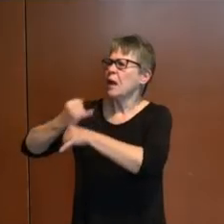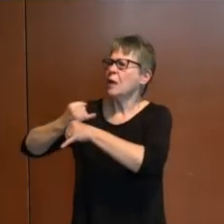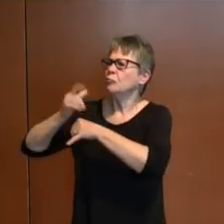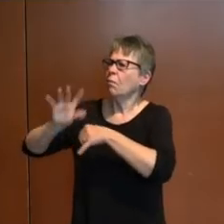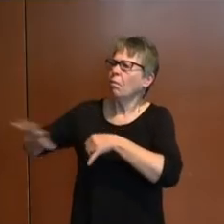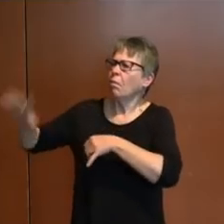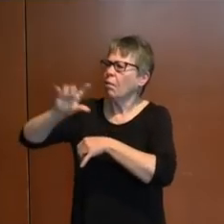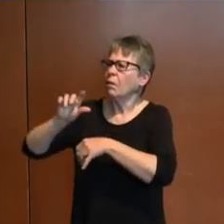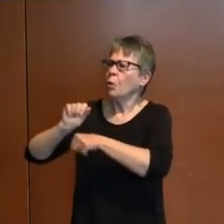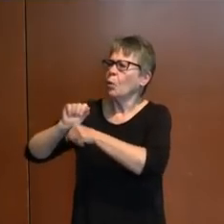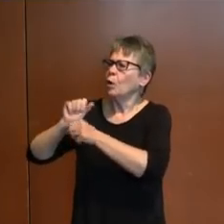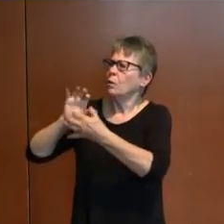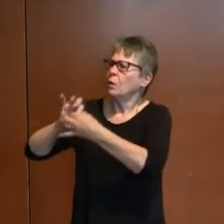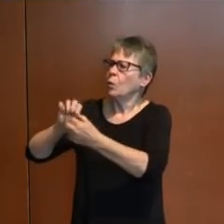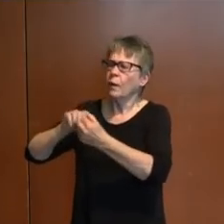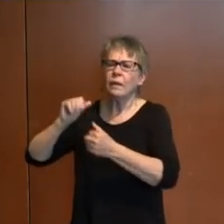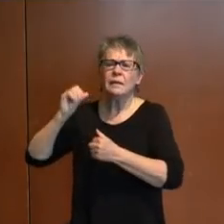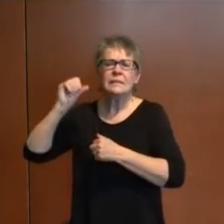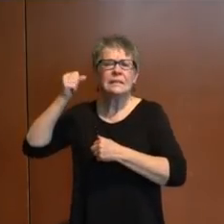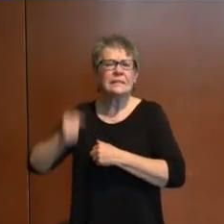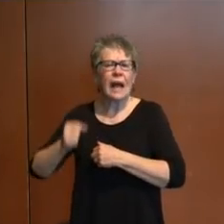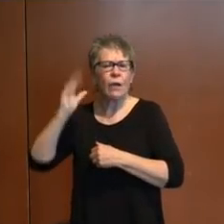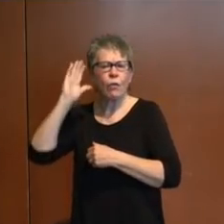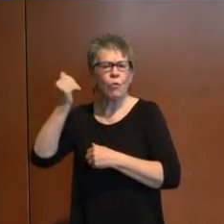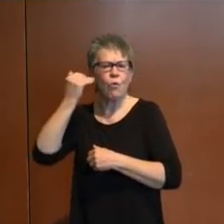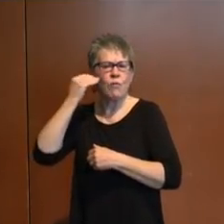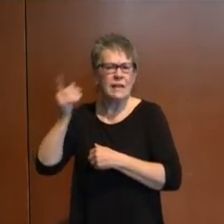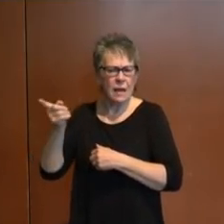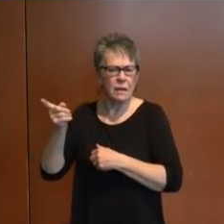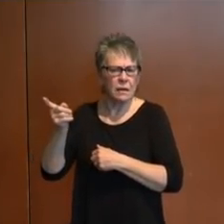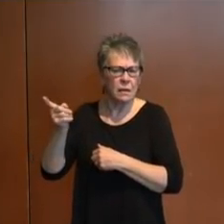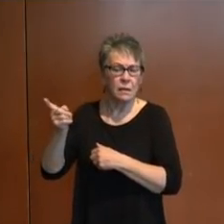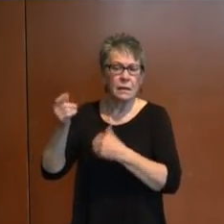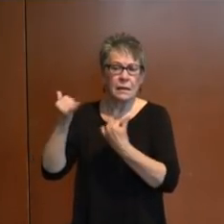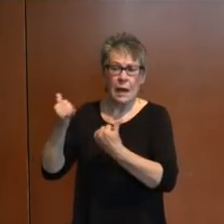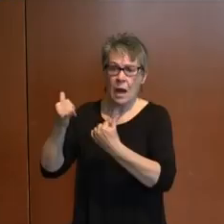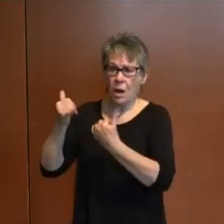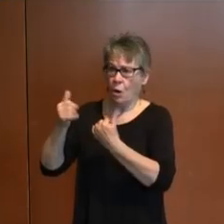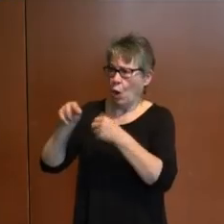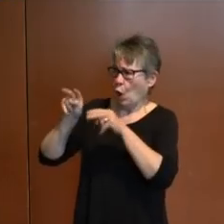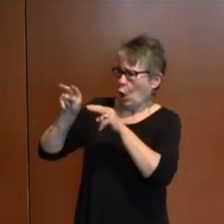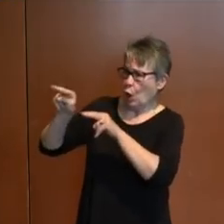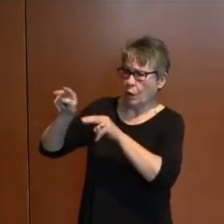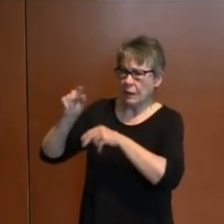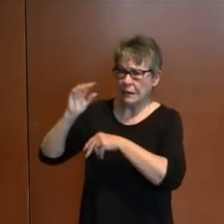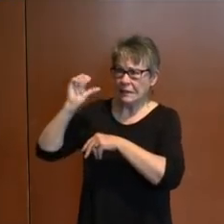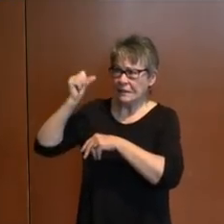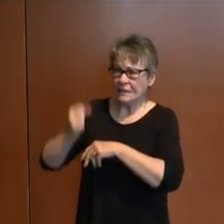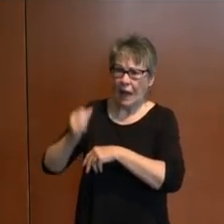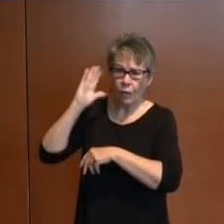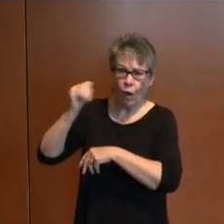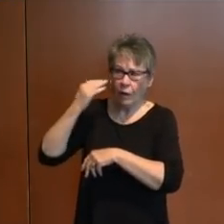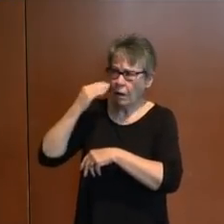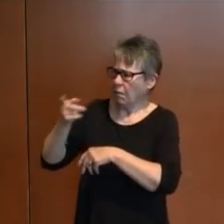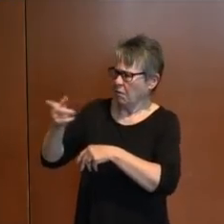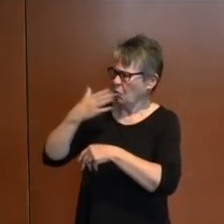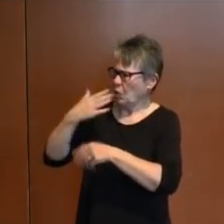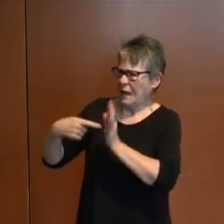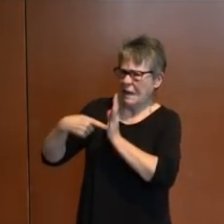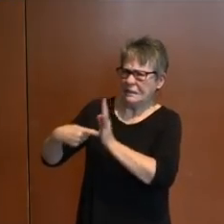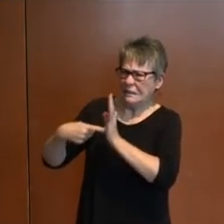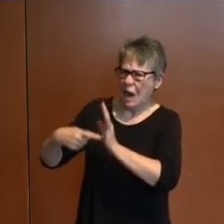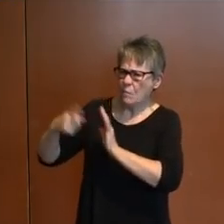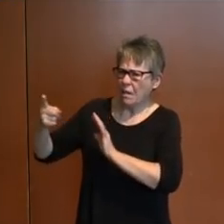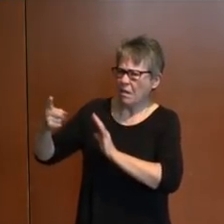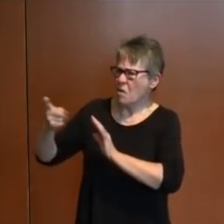an example of how aggressive social distancing policies can truly help in our getting out ahead and then staying out ahead